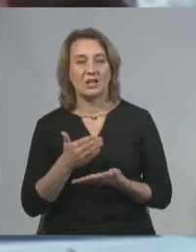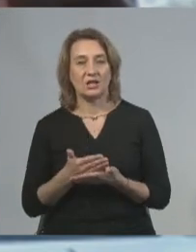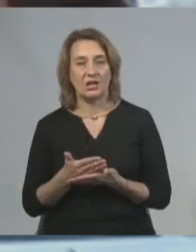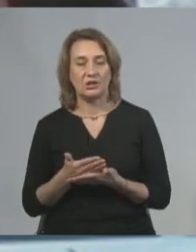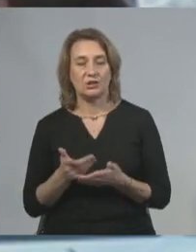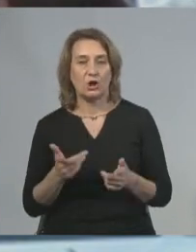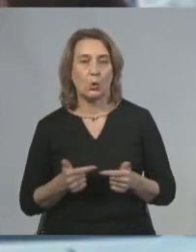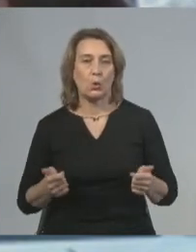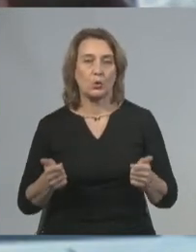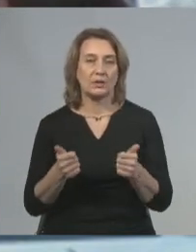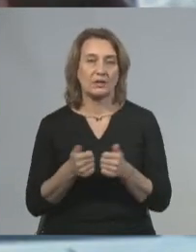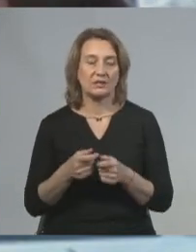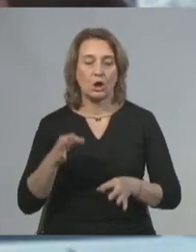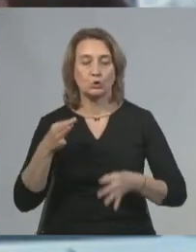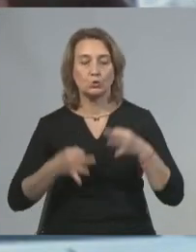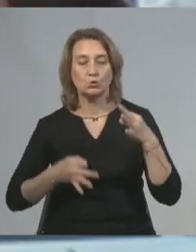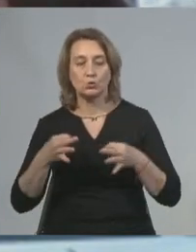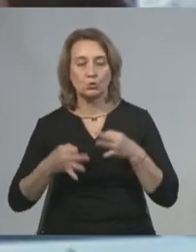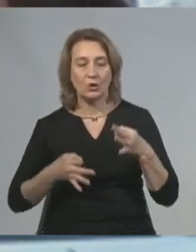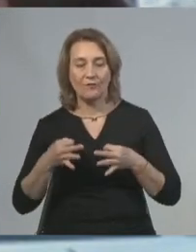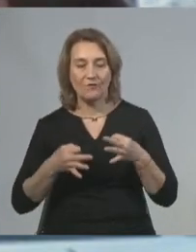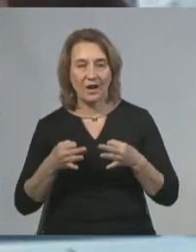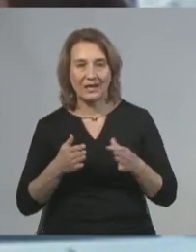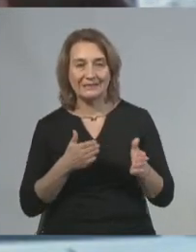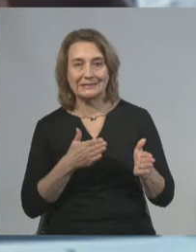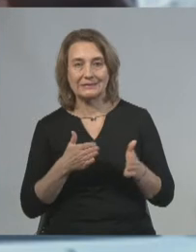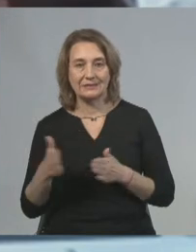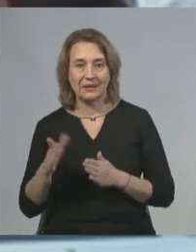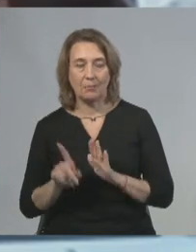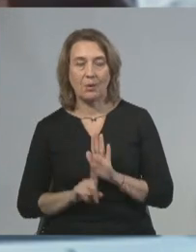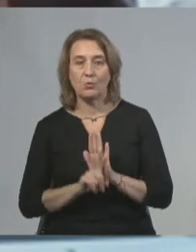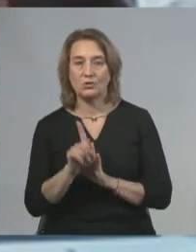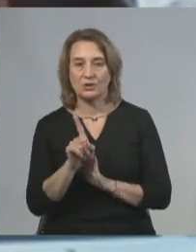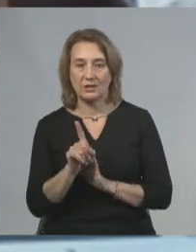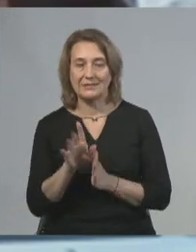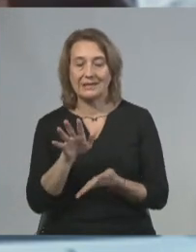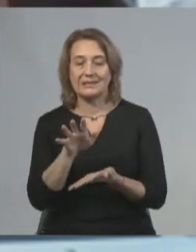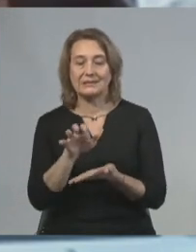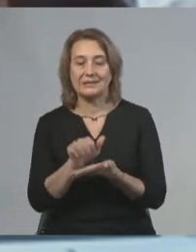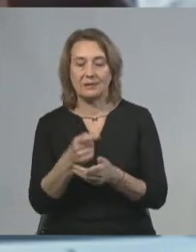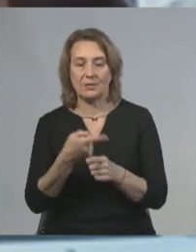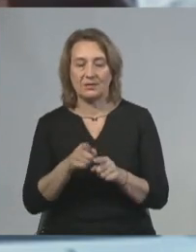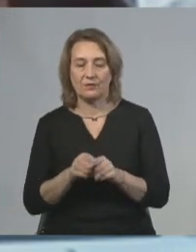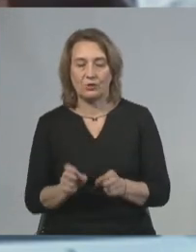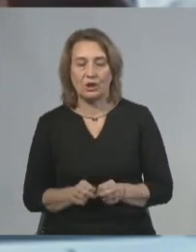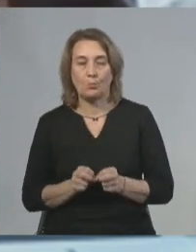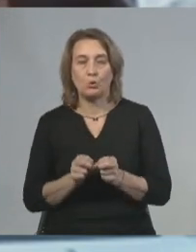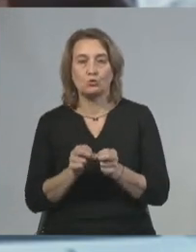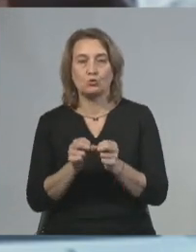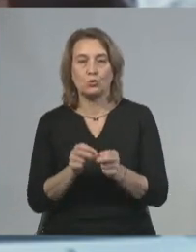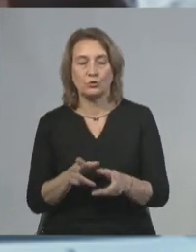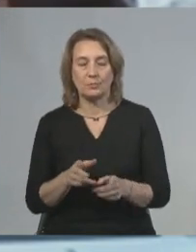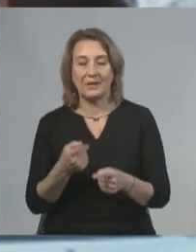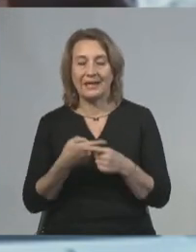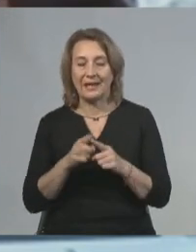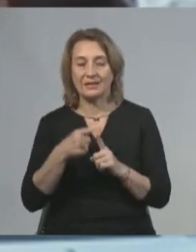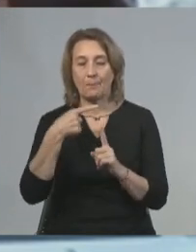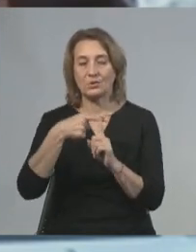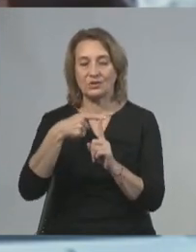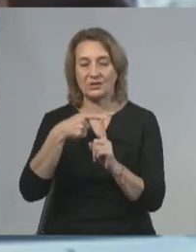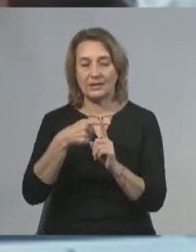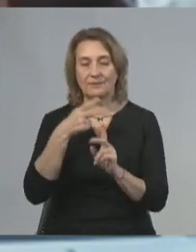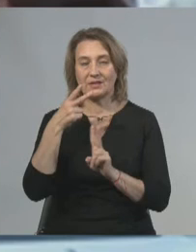okay so now you're coming in and we had some significant changes to the laws and